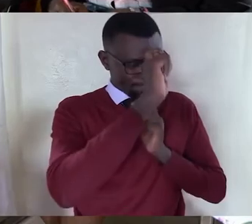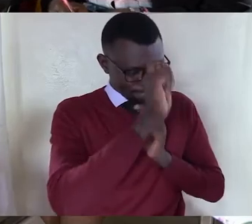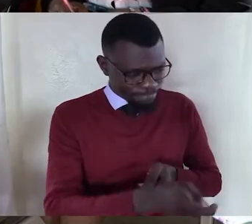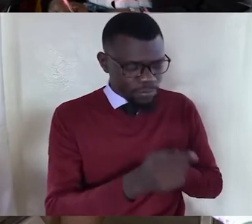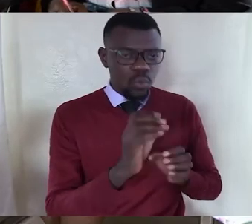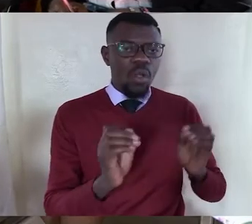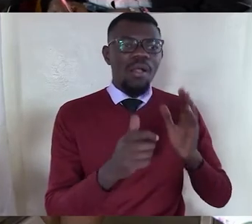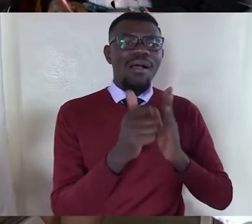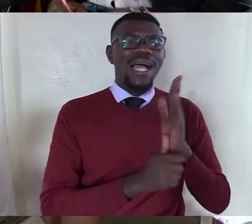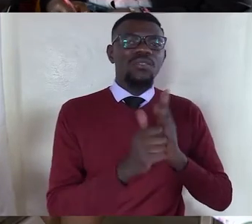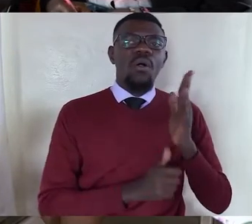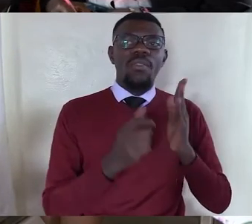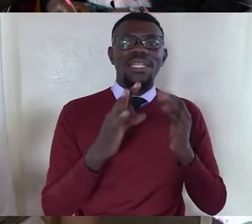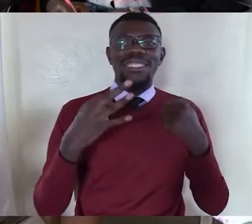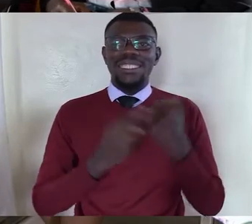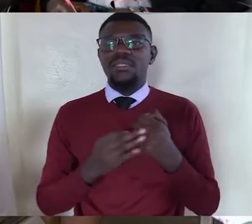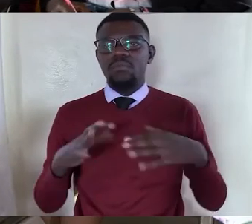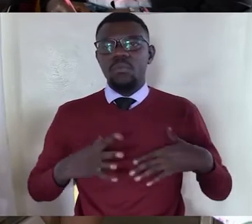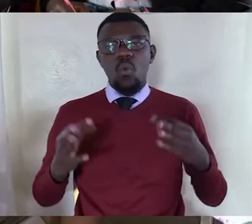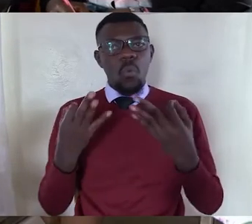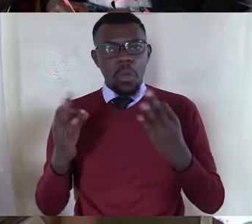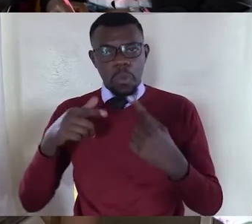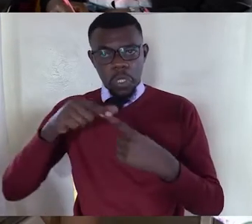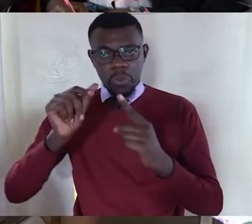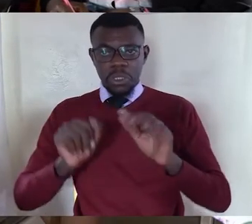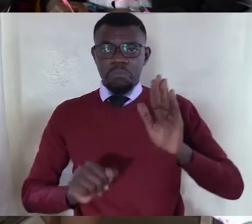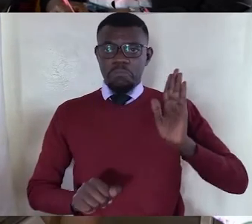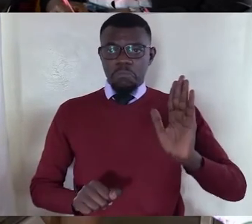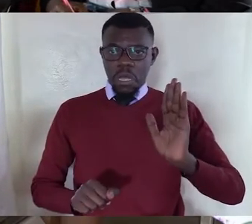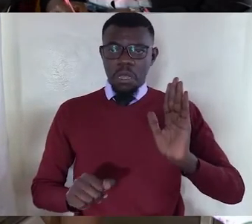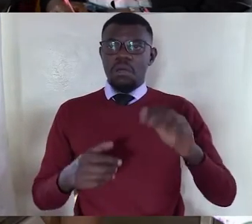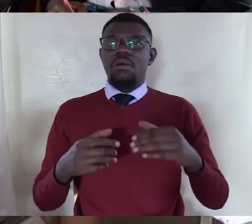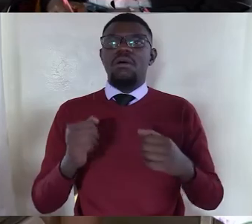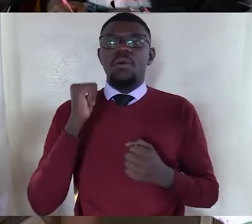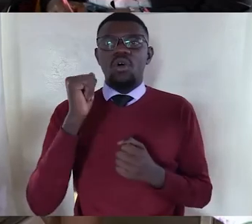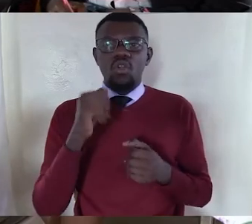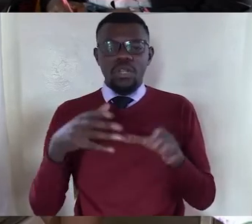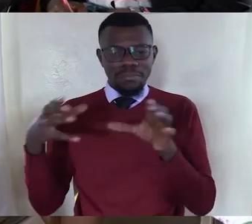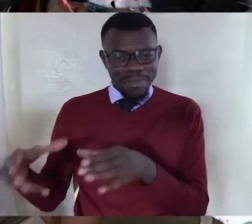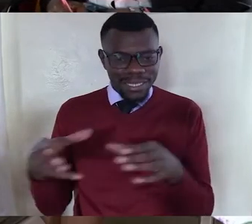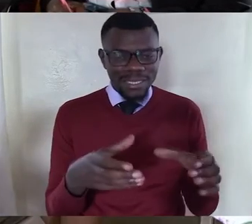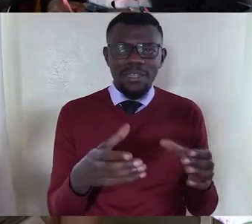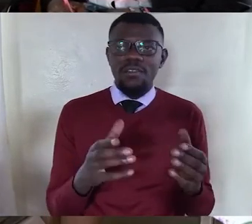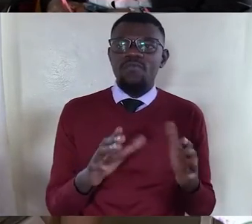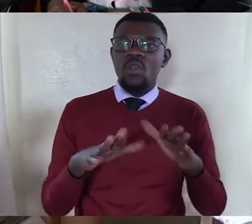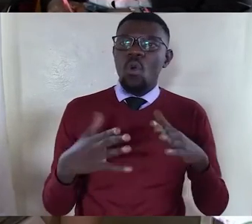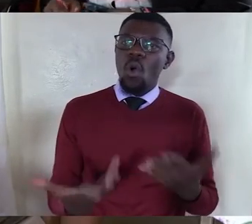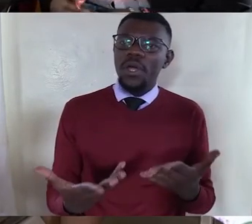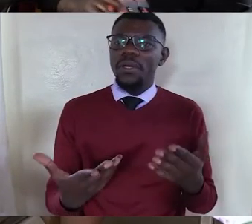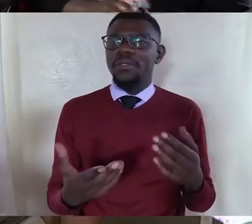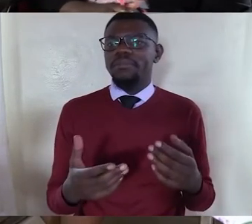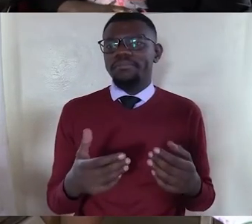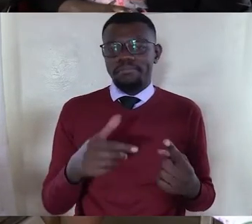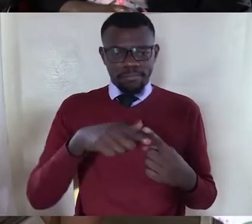with disability do not feature. So even engaging with these structures to try and plead with them as opposed to dismantling